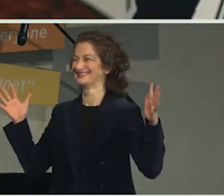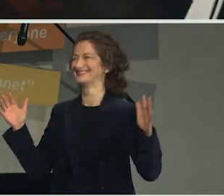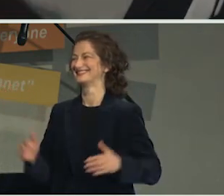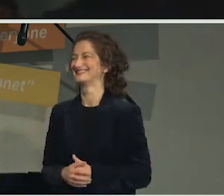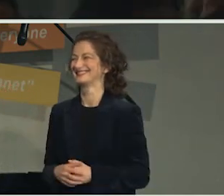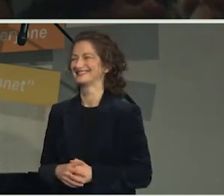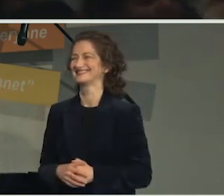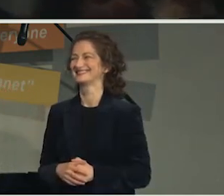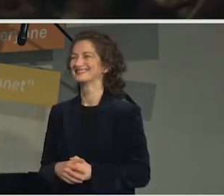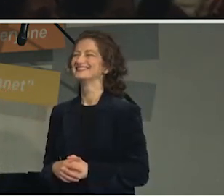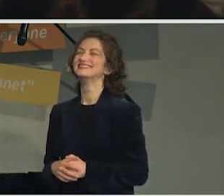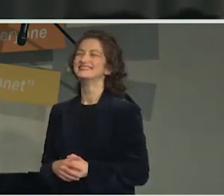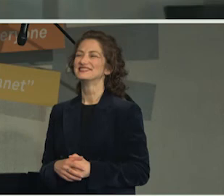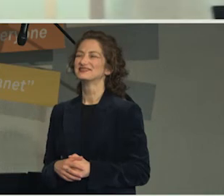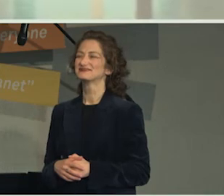Yes.